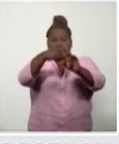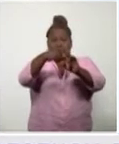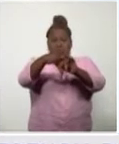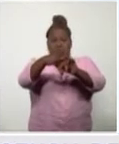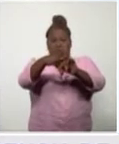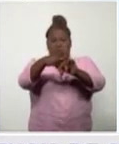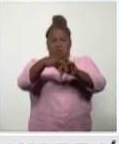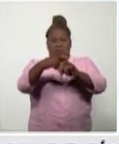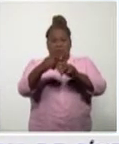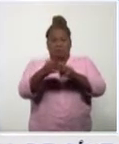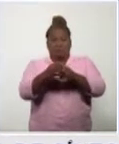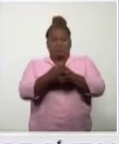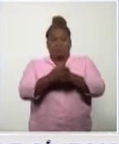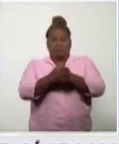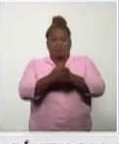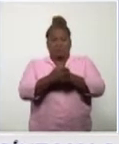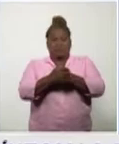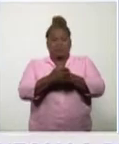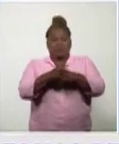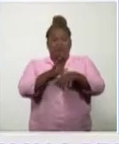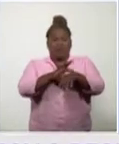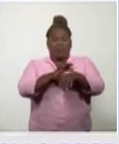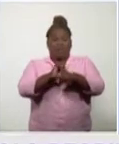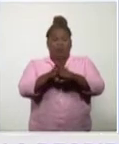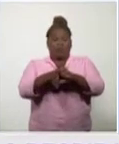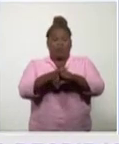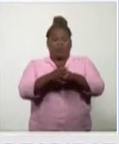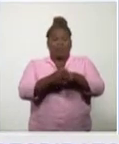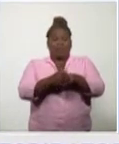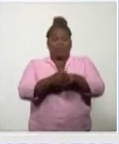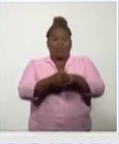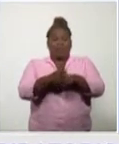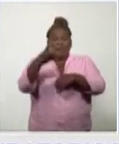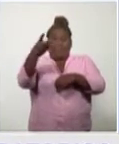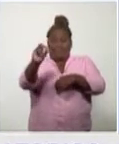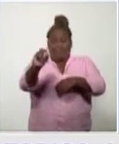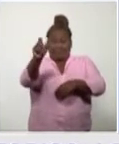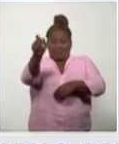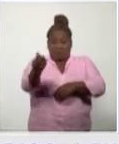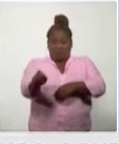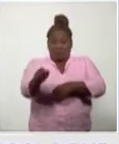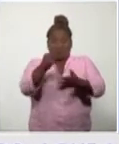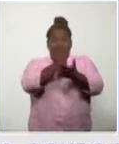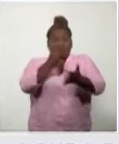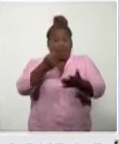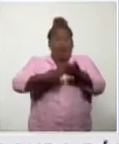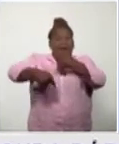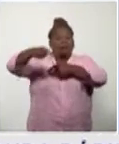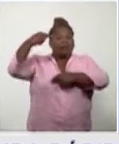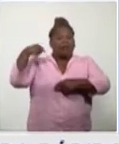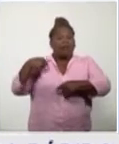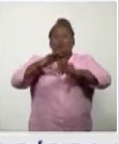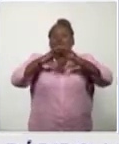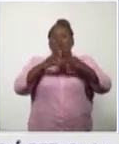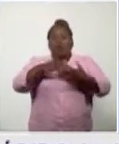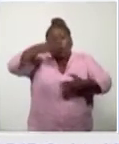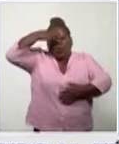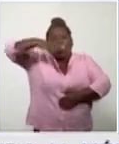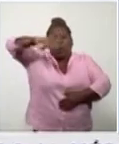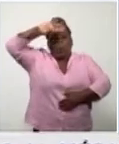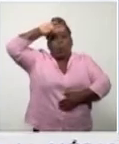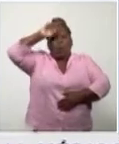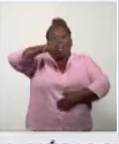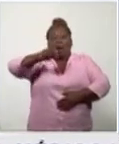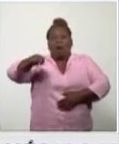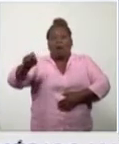2,025, 2% have tested positive for COVID-19. The 20 confirmed cases